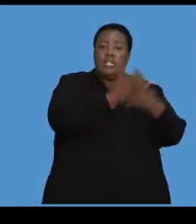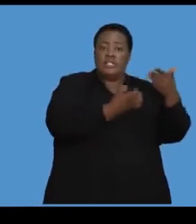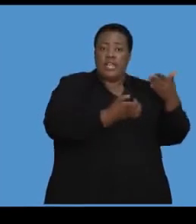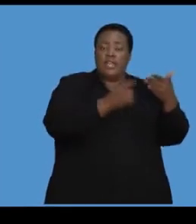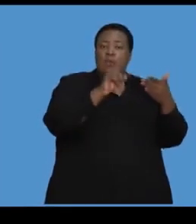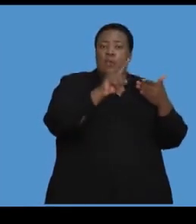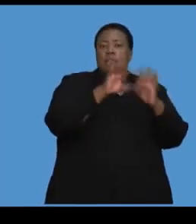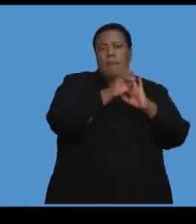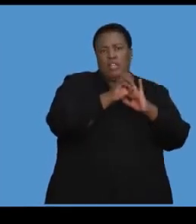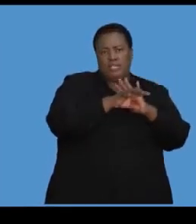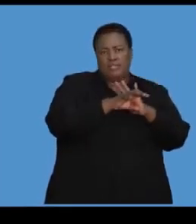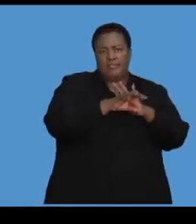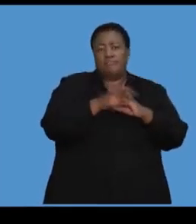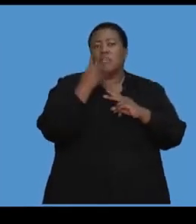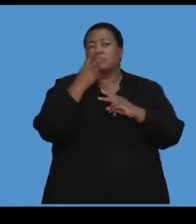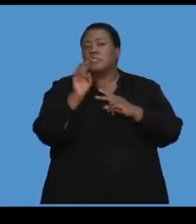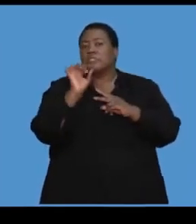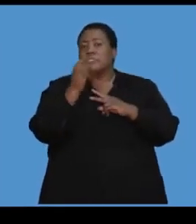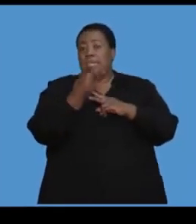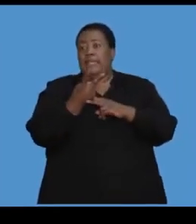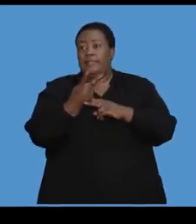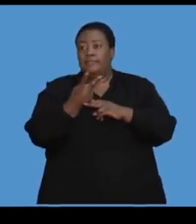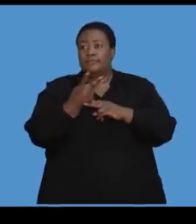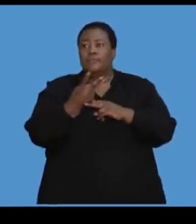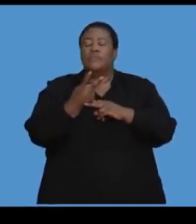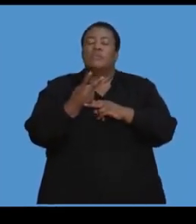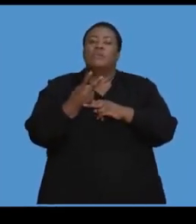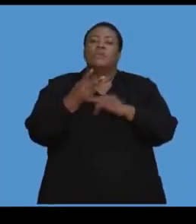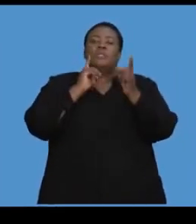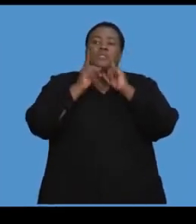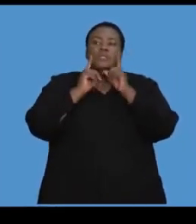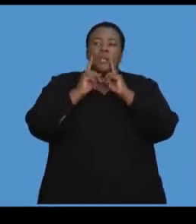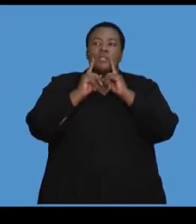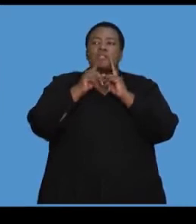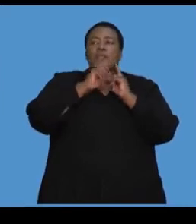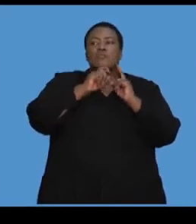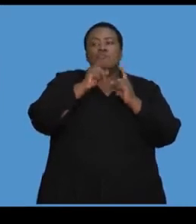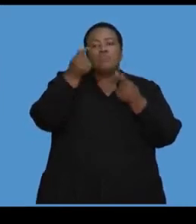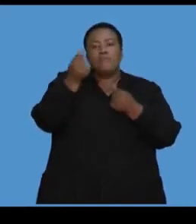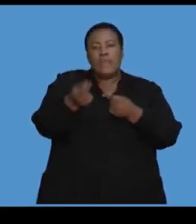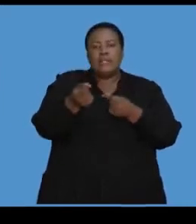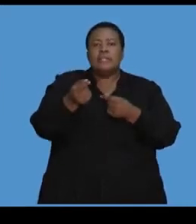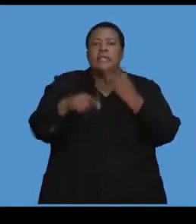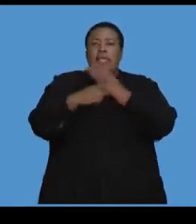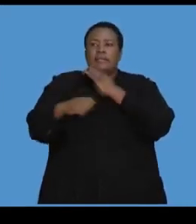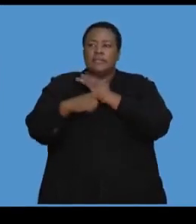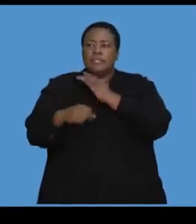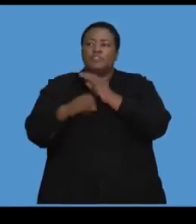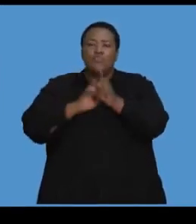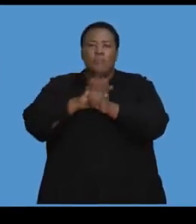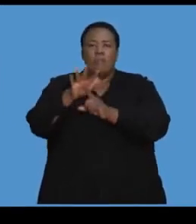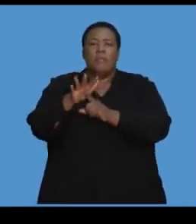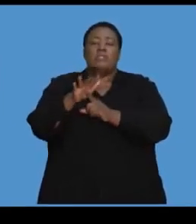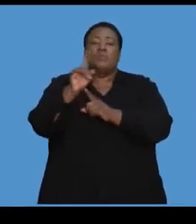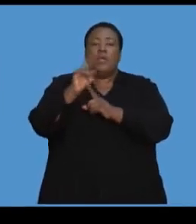essay. Discuss the use of the monetary and fiscal policy to influence demand and supply in